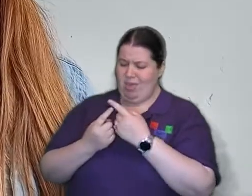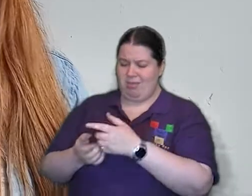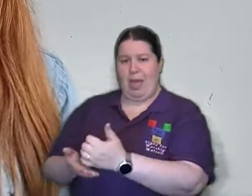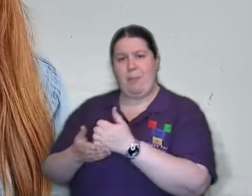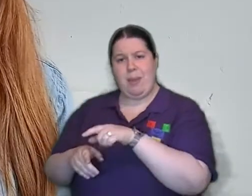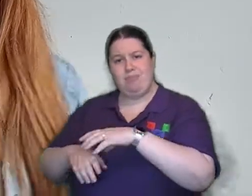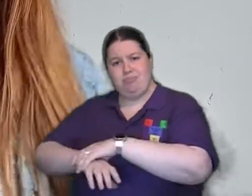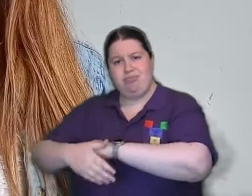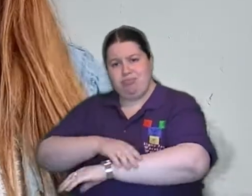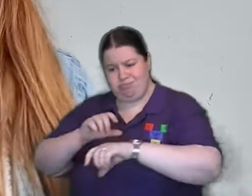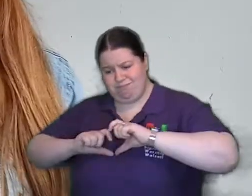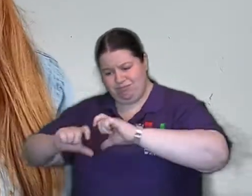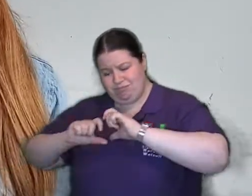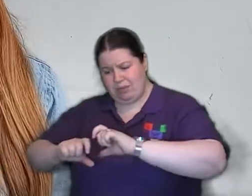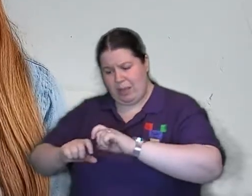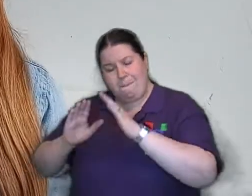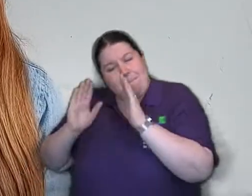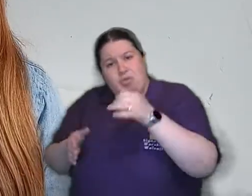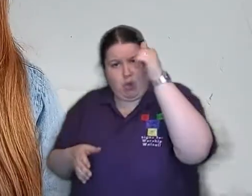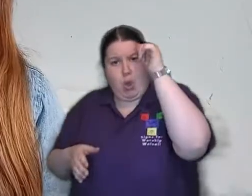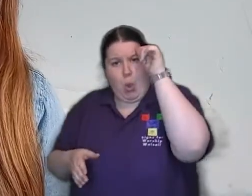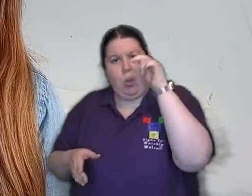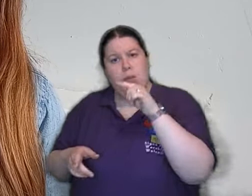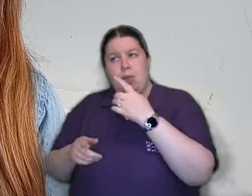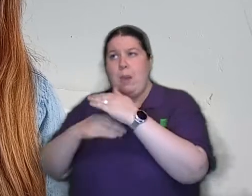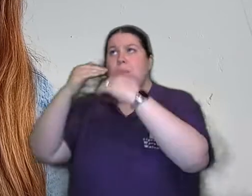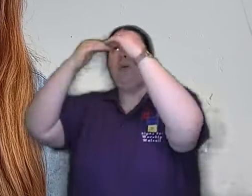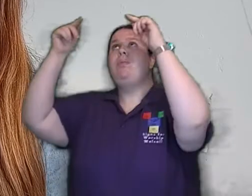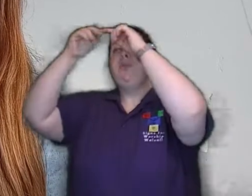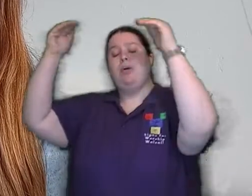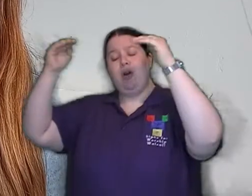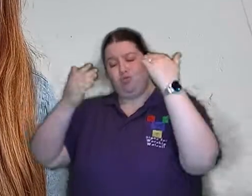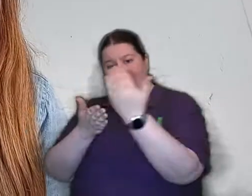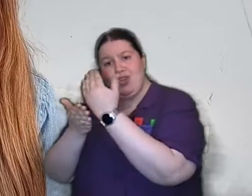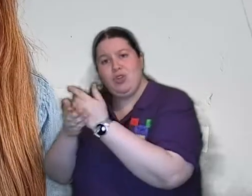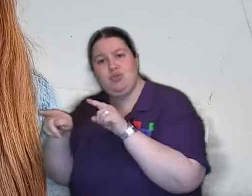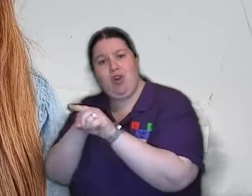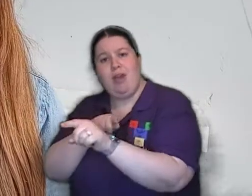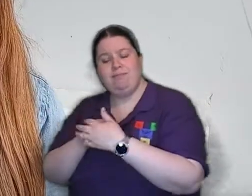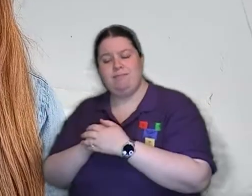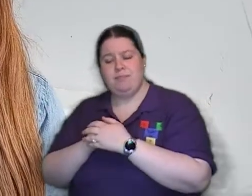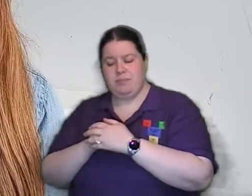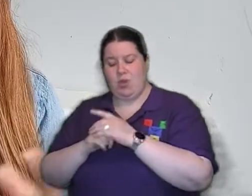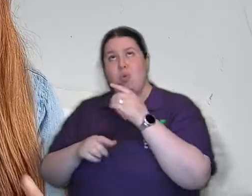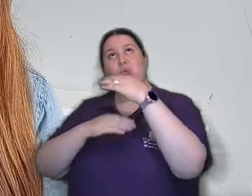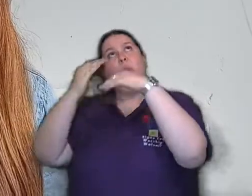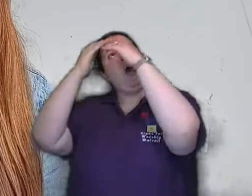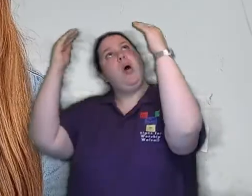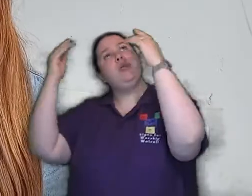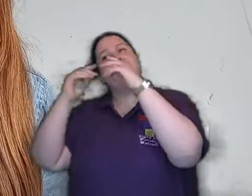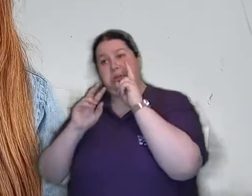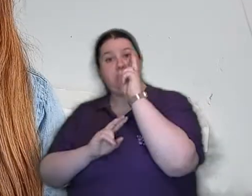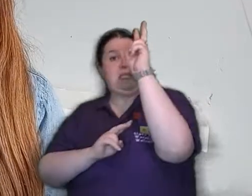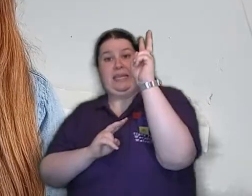that must have helped the miners persevere was the knowledge that a rescue attempt was underway above ground. There was the